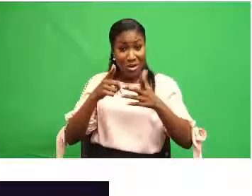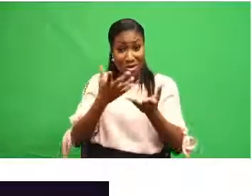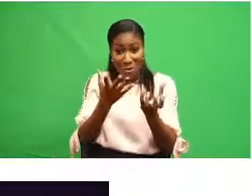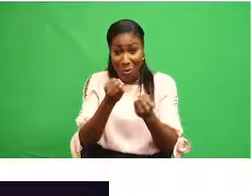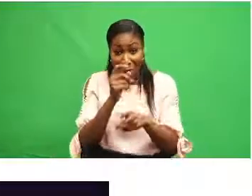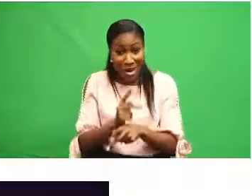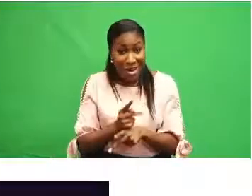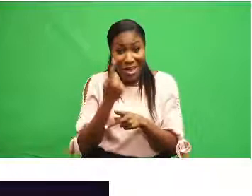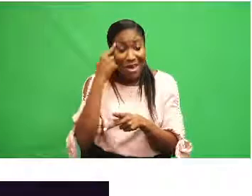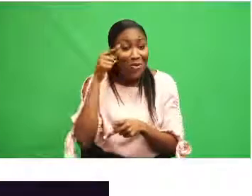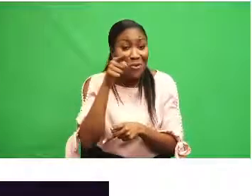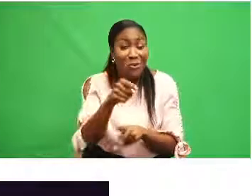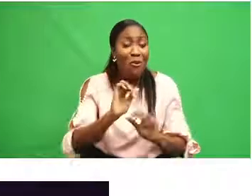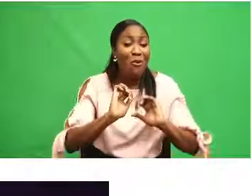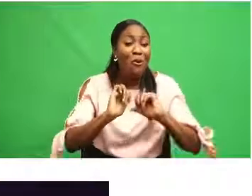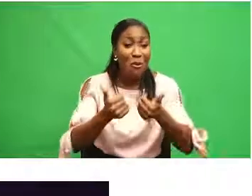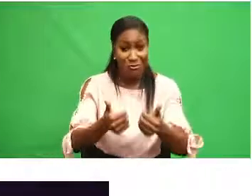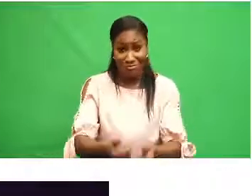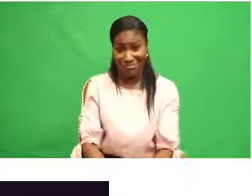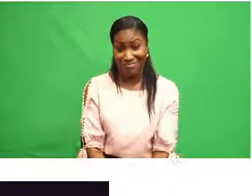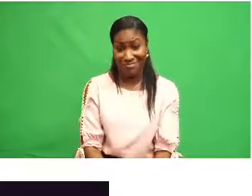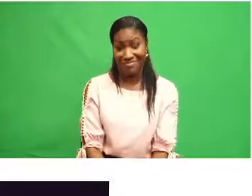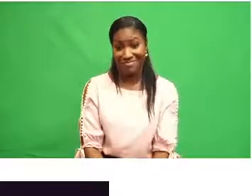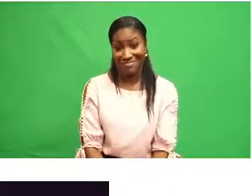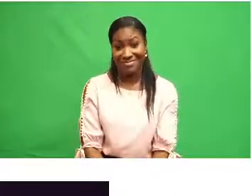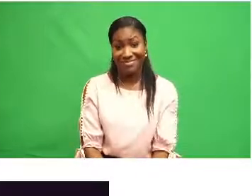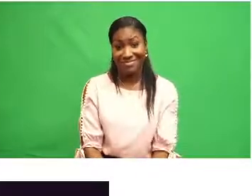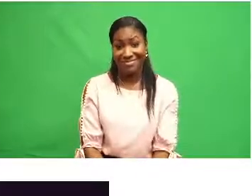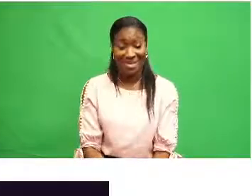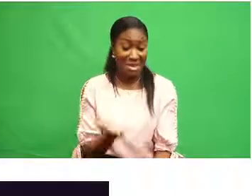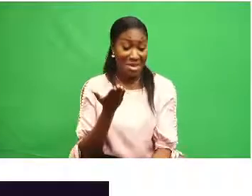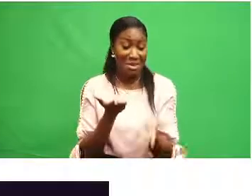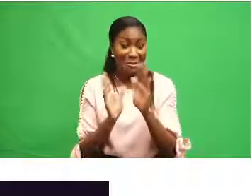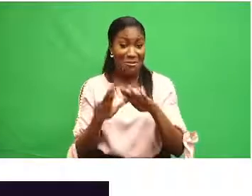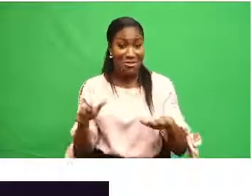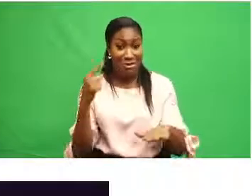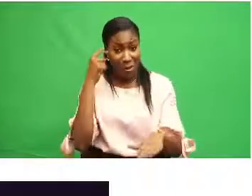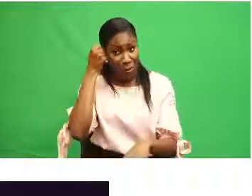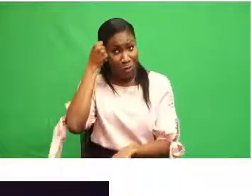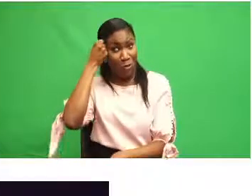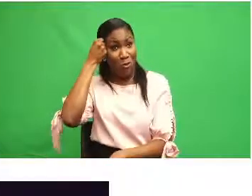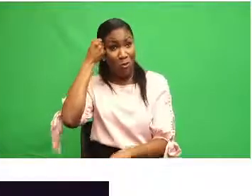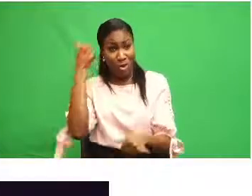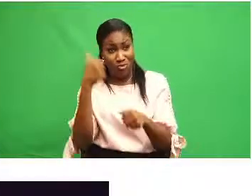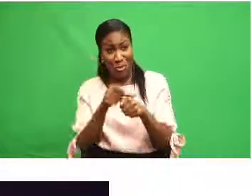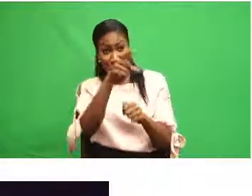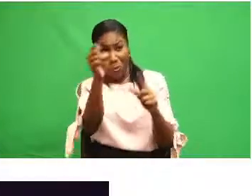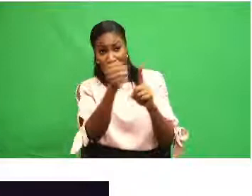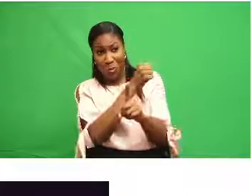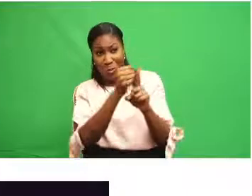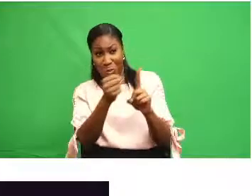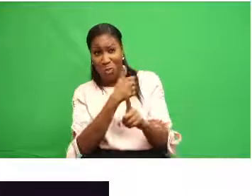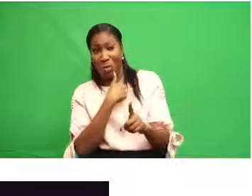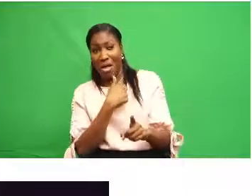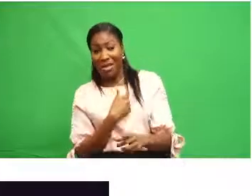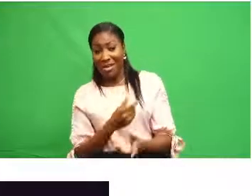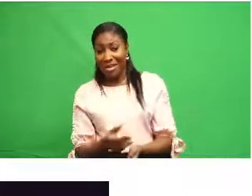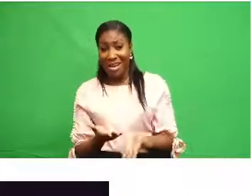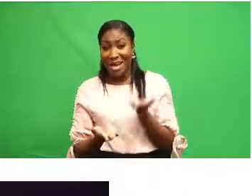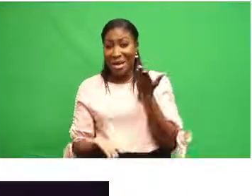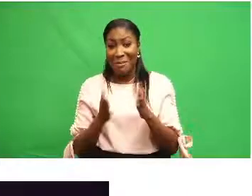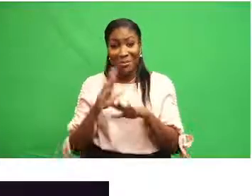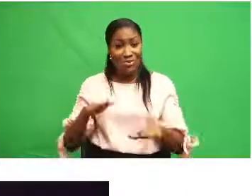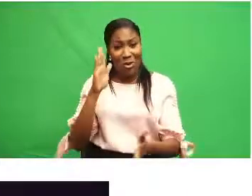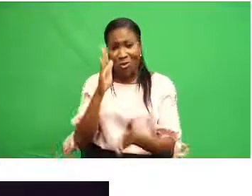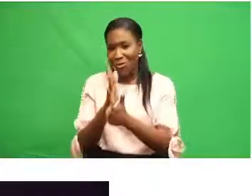to, and we get older and we're looking for them to care for us, guess what? Many of them don't come forward, and who come forward come with